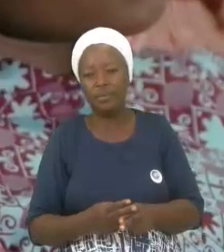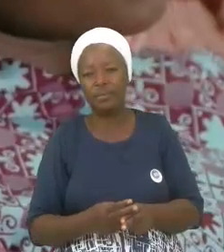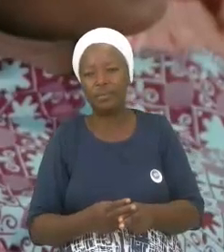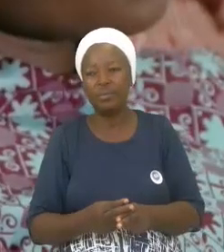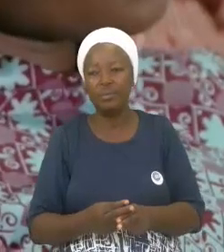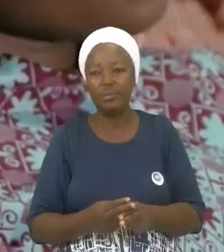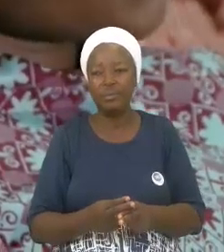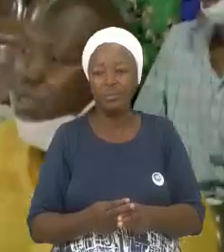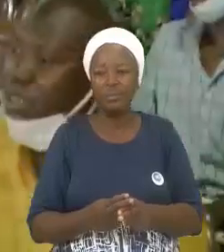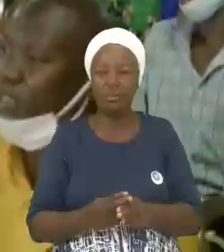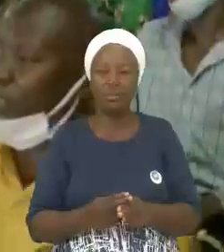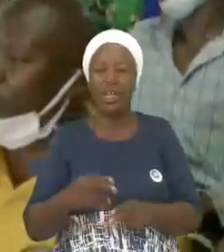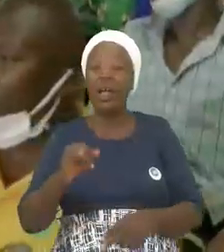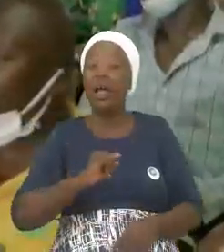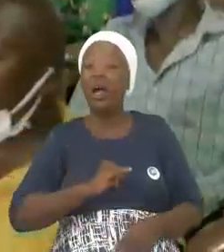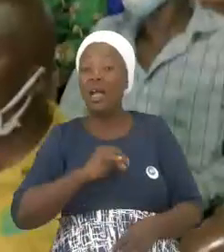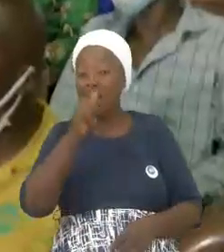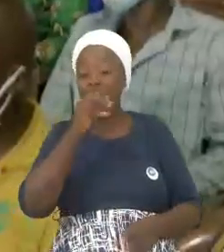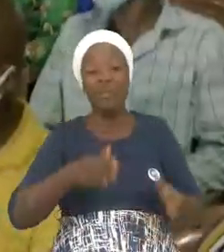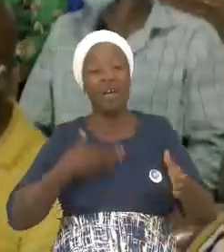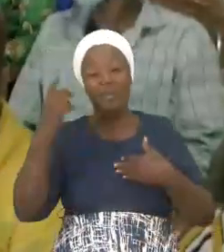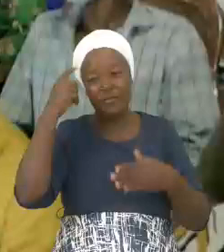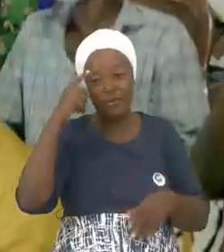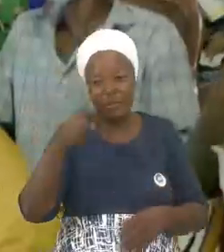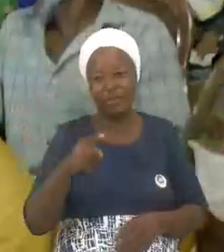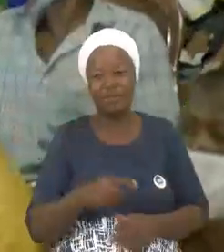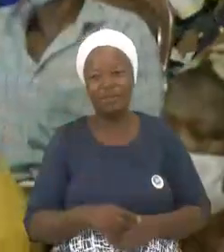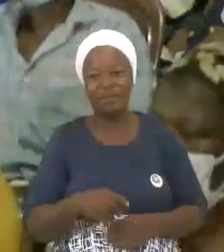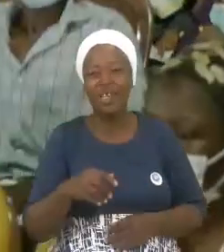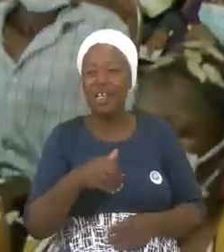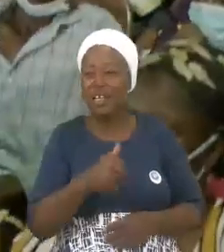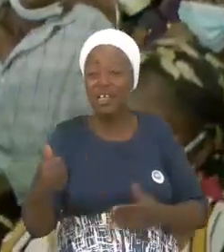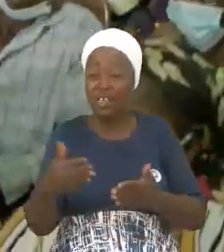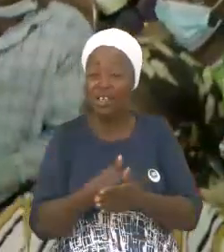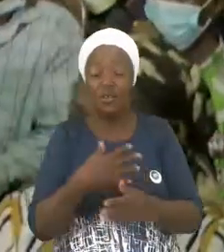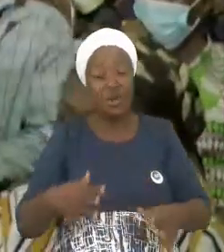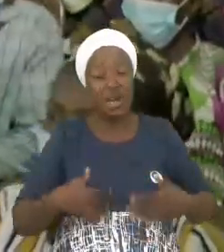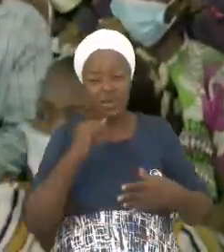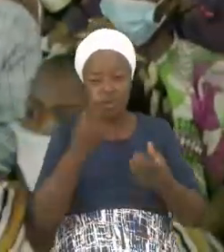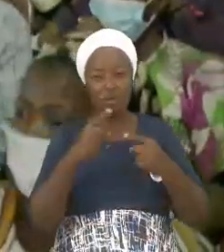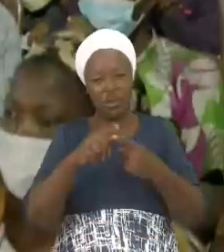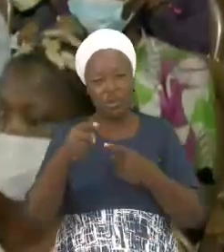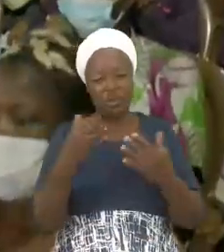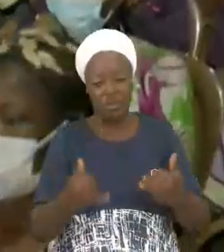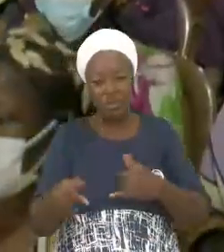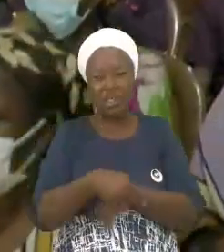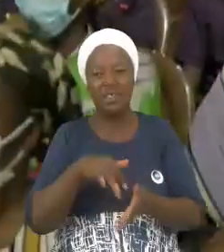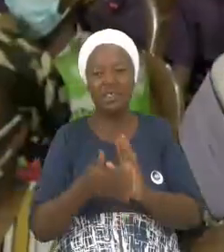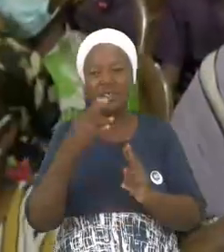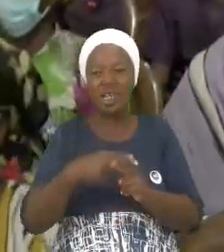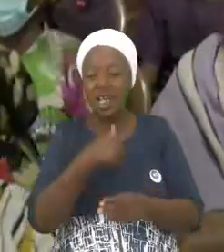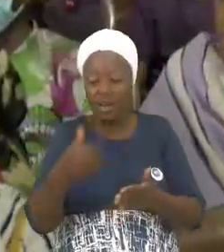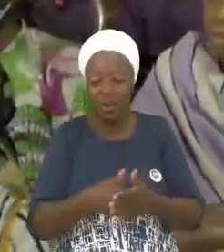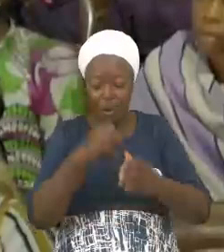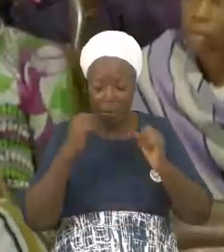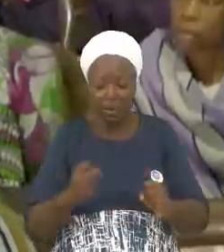rejoice for you. I'm happy for you. A new life is coming to you today. A new power from heaven